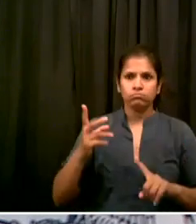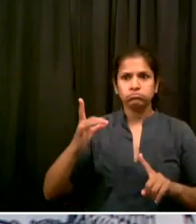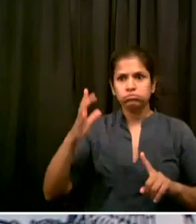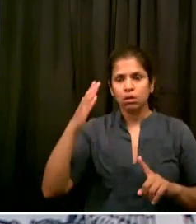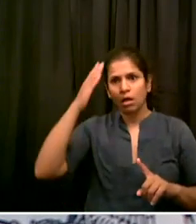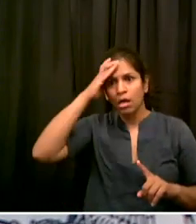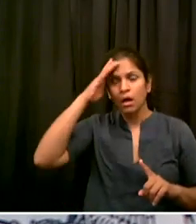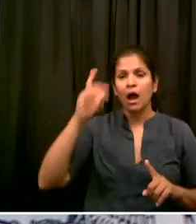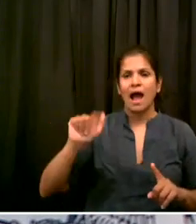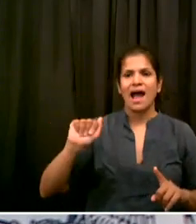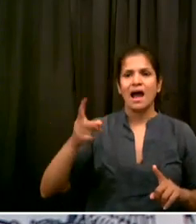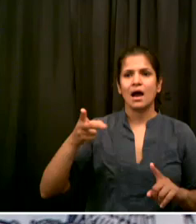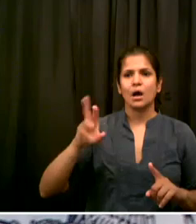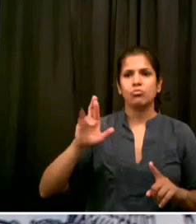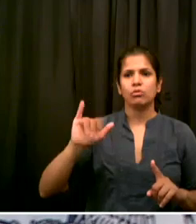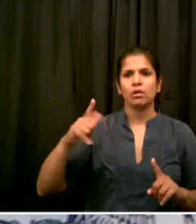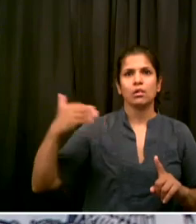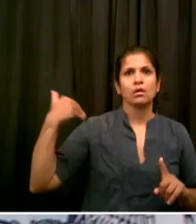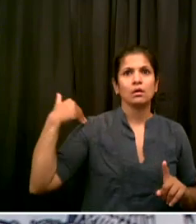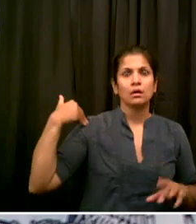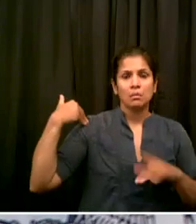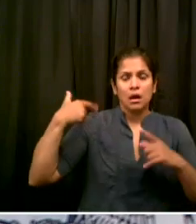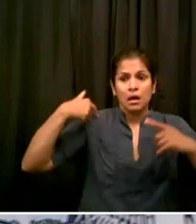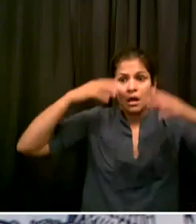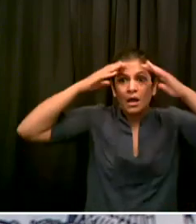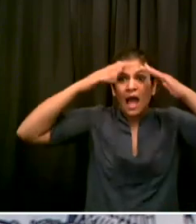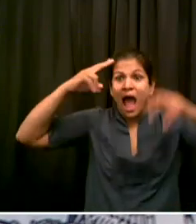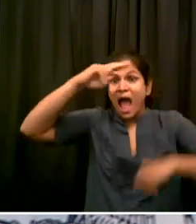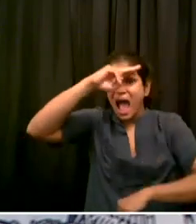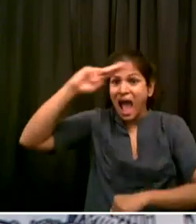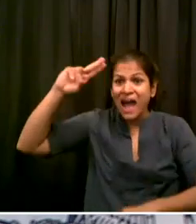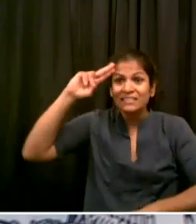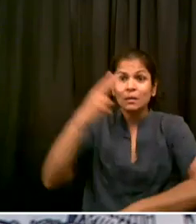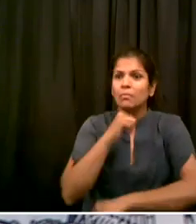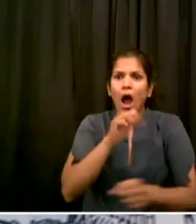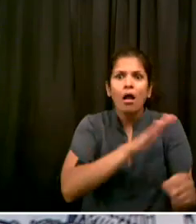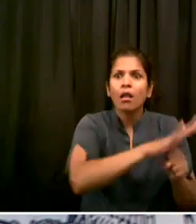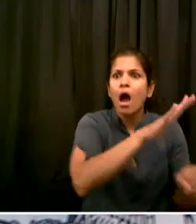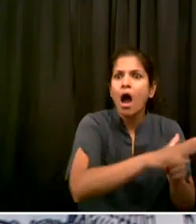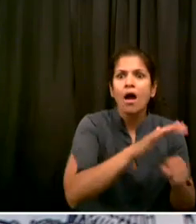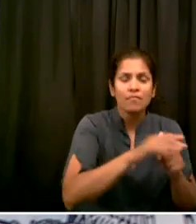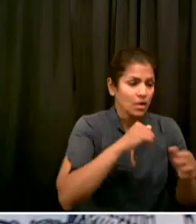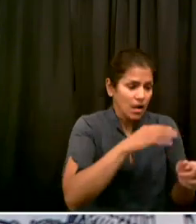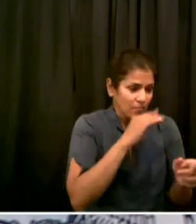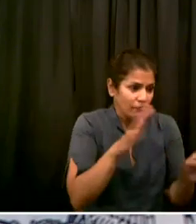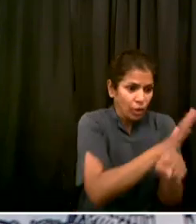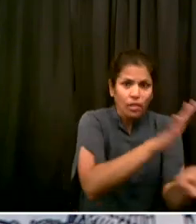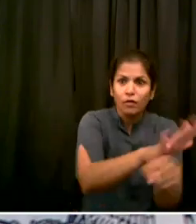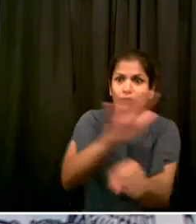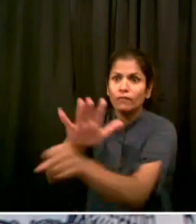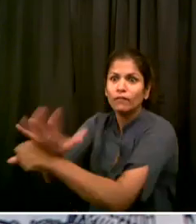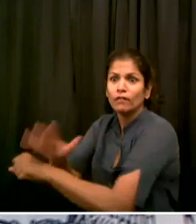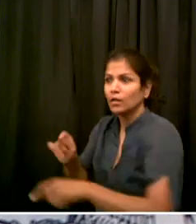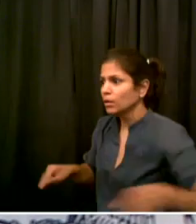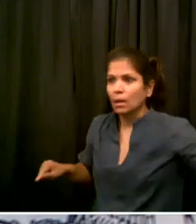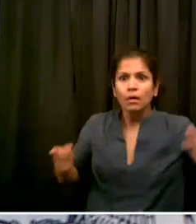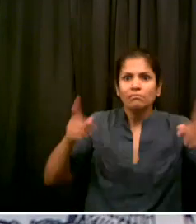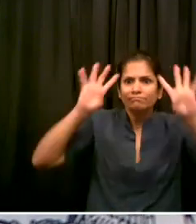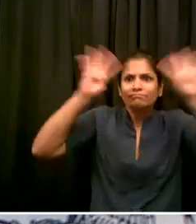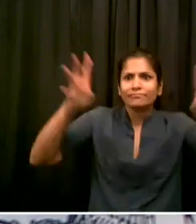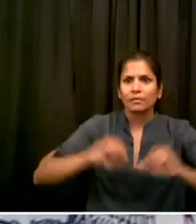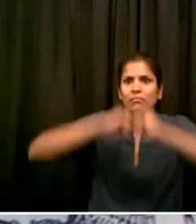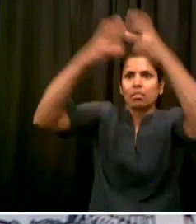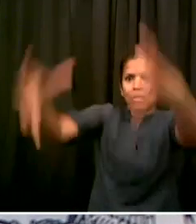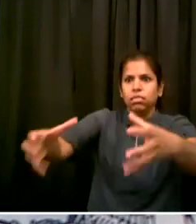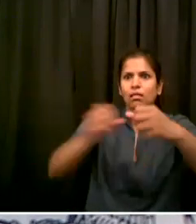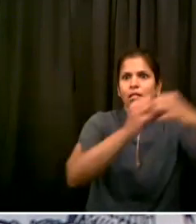And it's amazing what our healthcare heroes did and how they held the line. That was really the decisive moment, that first week